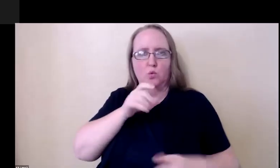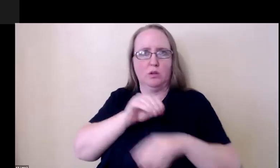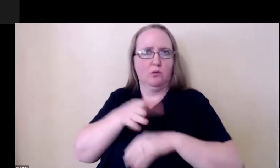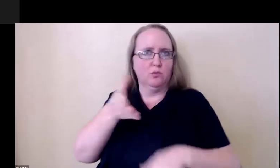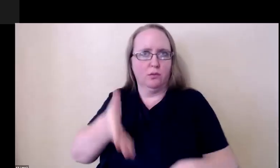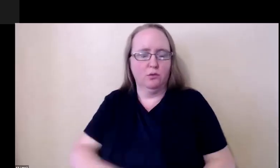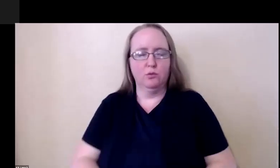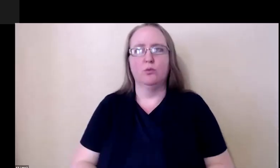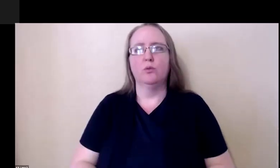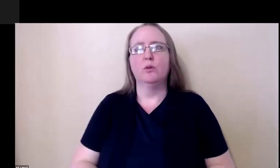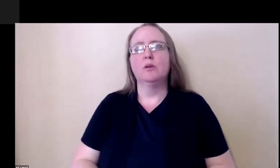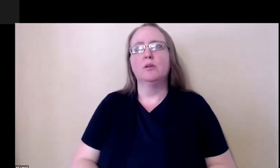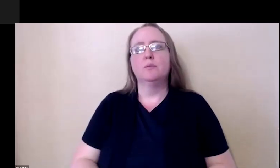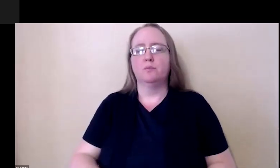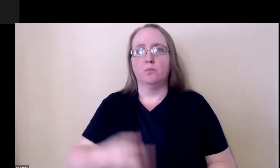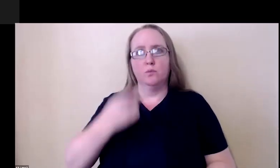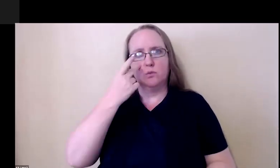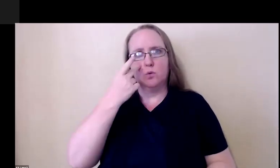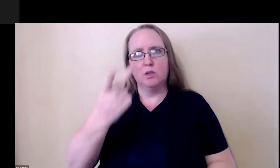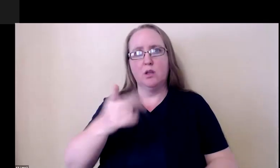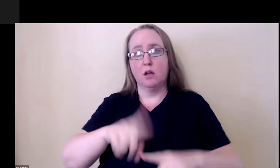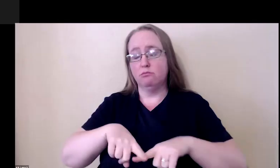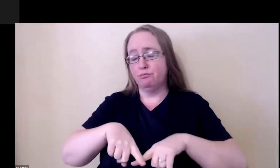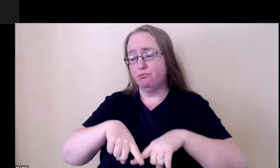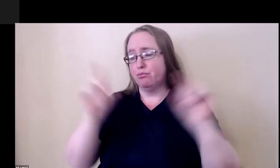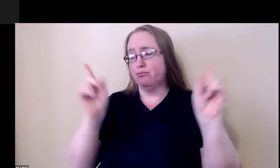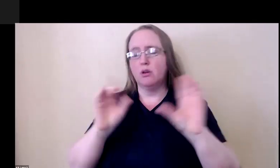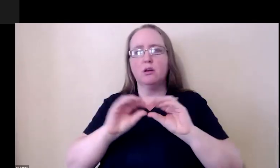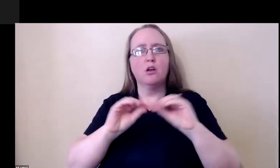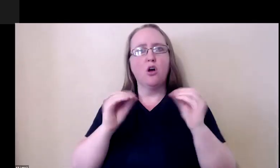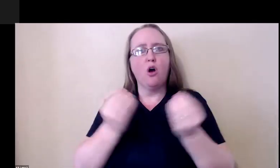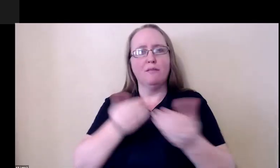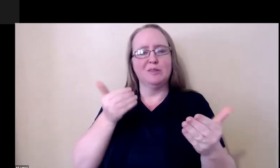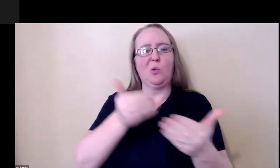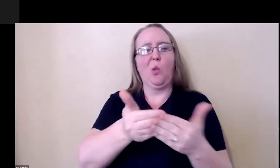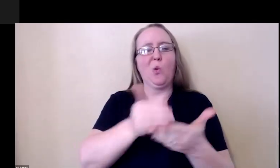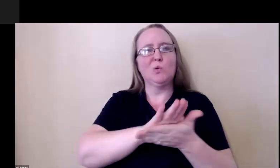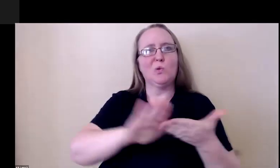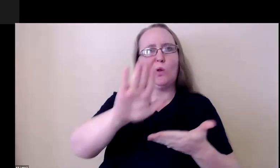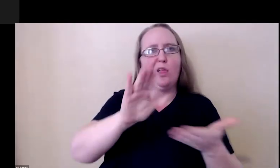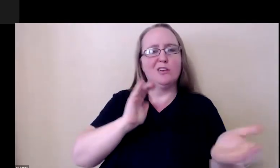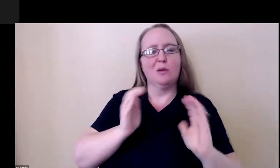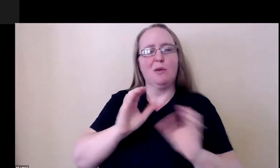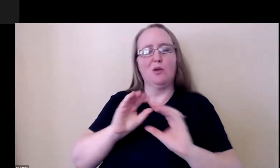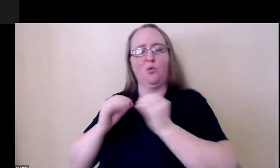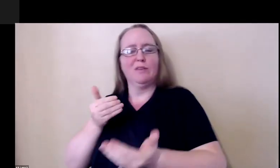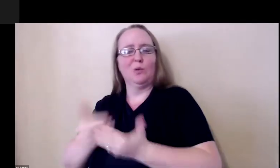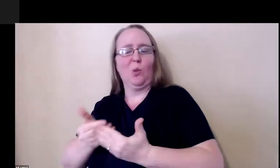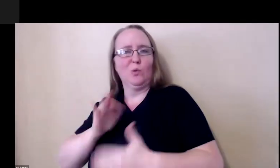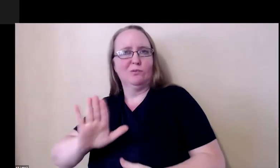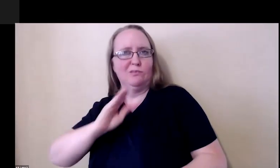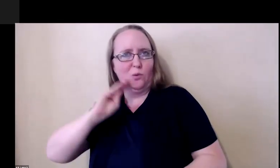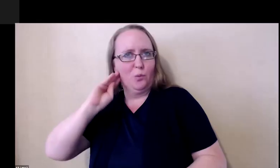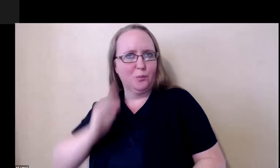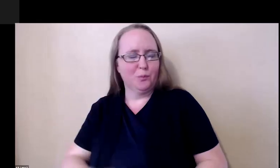Um, we saw a great difference in the office near the college than the office near our house.